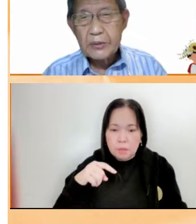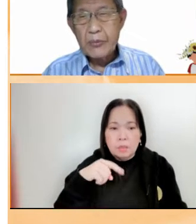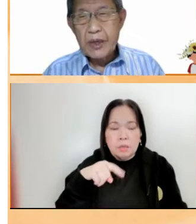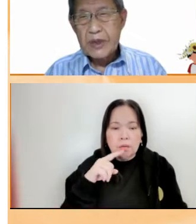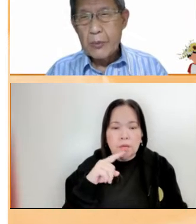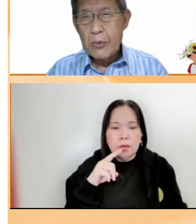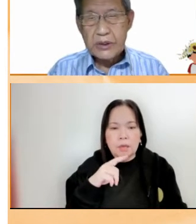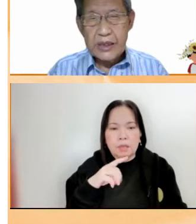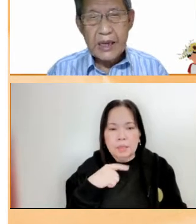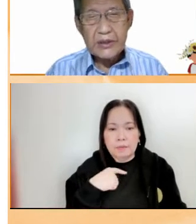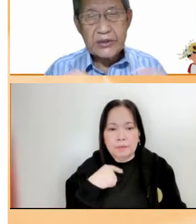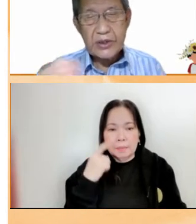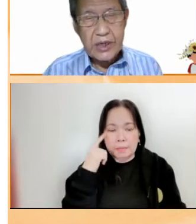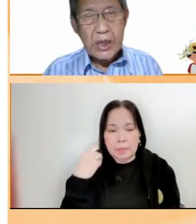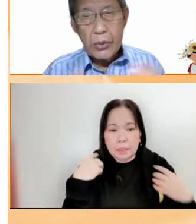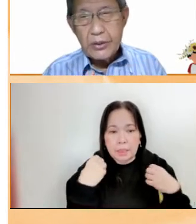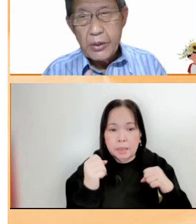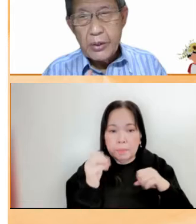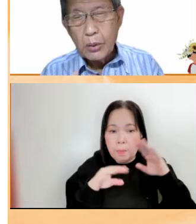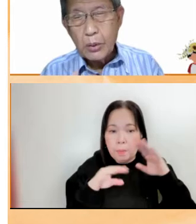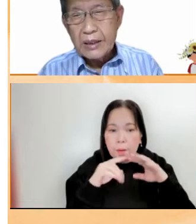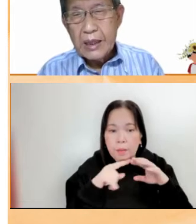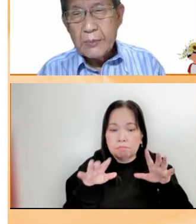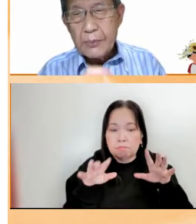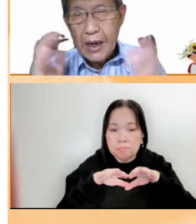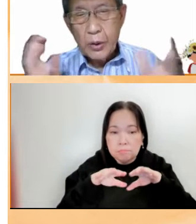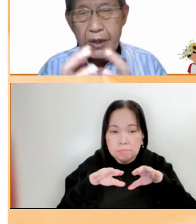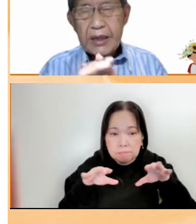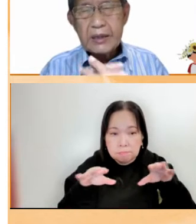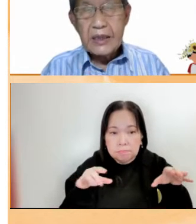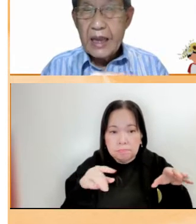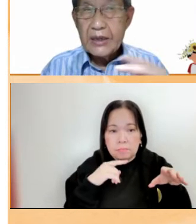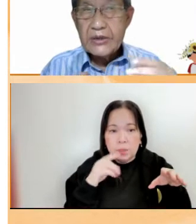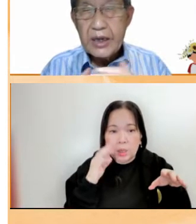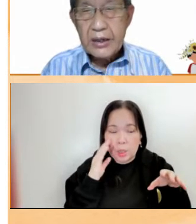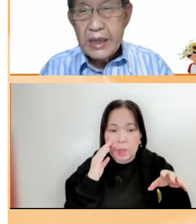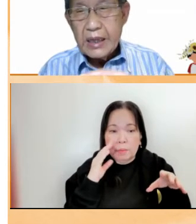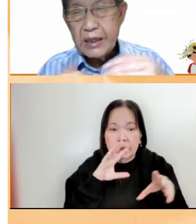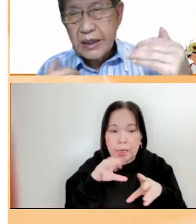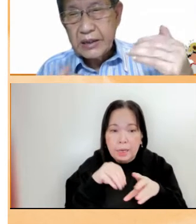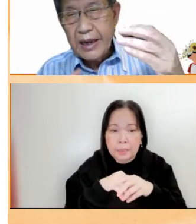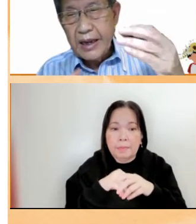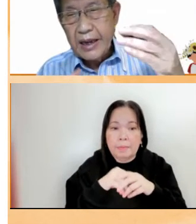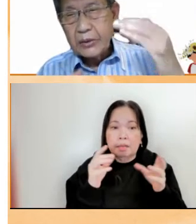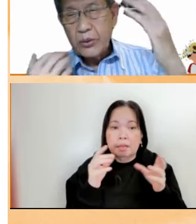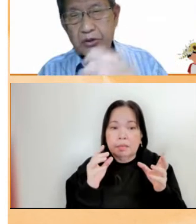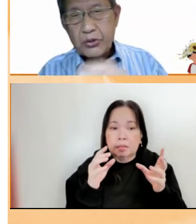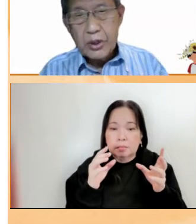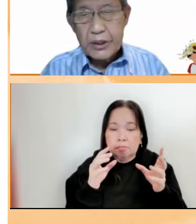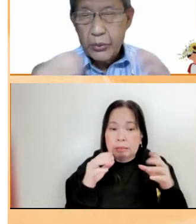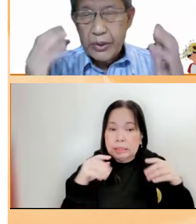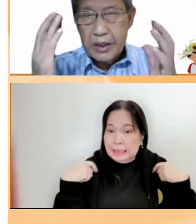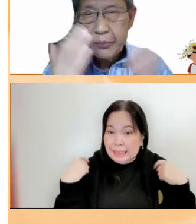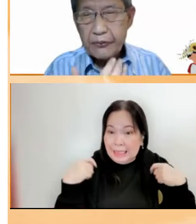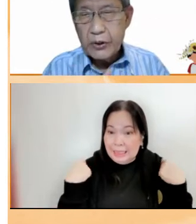health problems among teenagers. We know that part of being a teenager is a delayed